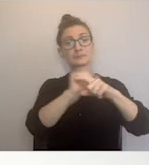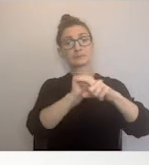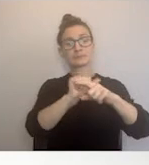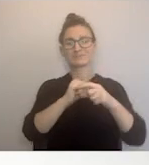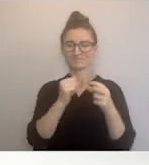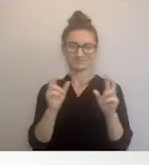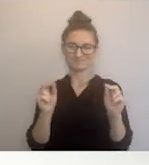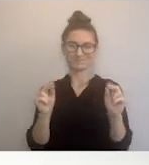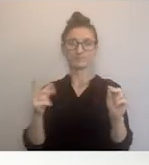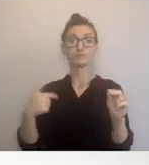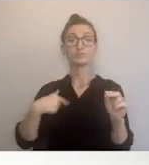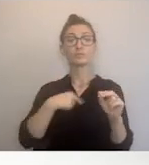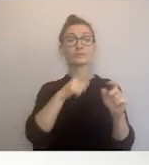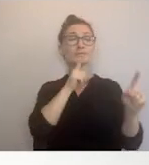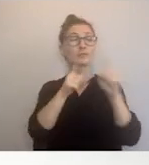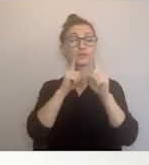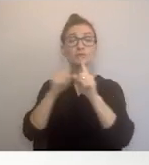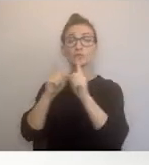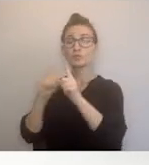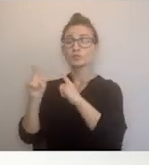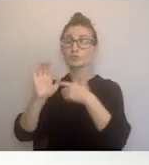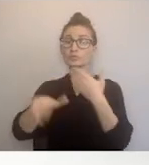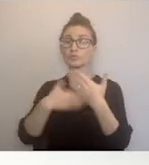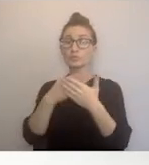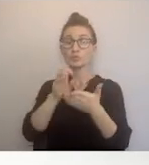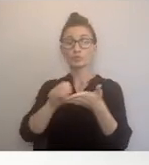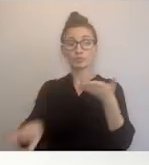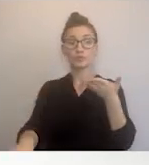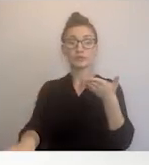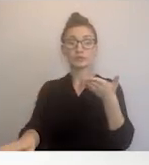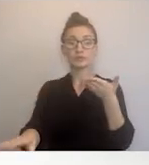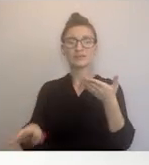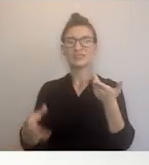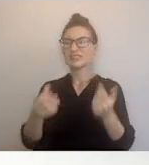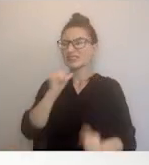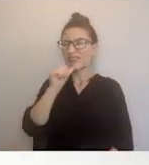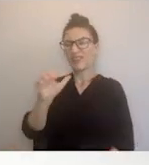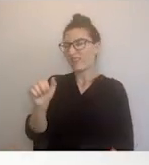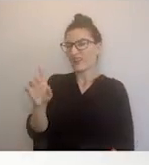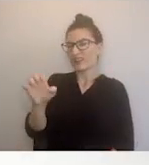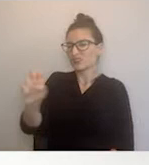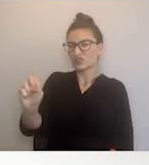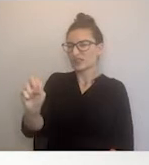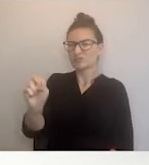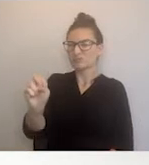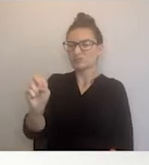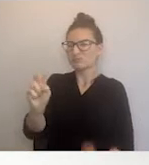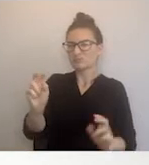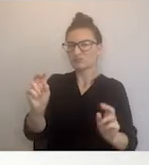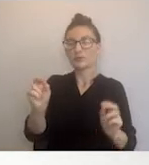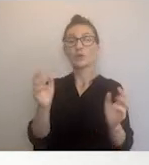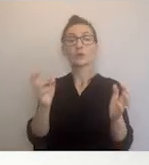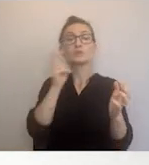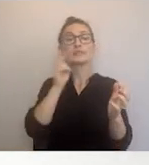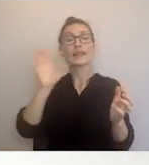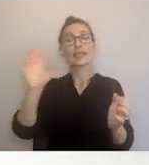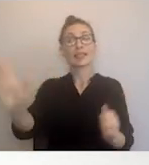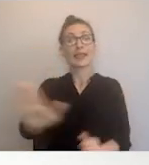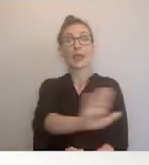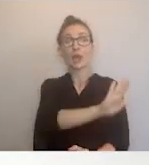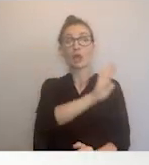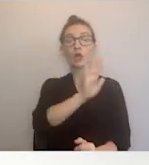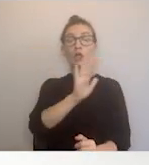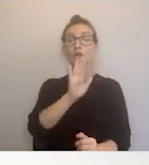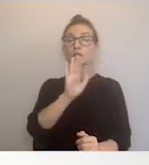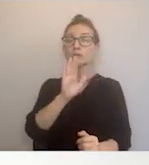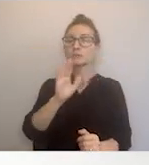to produce a production. So what we do is we interview all of our students individually in lieu of an audition, kind of get an idea of what their communication